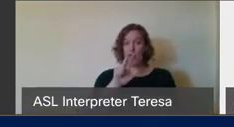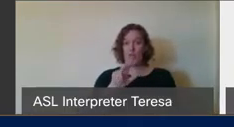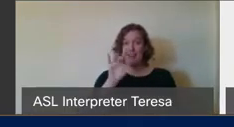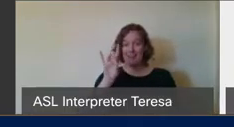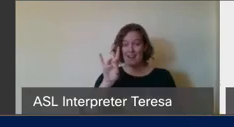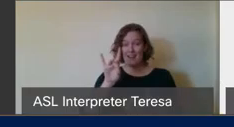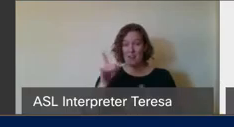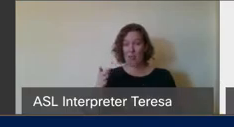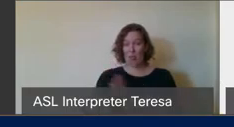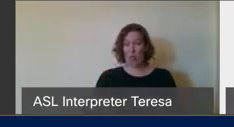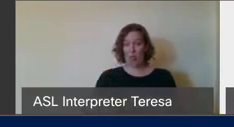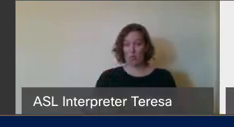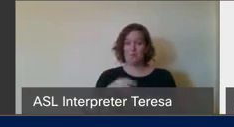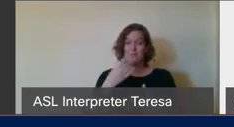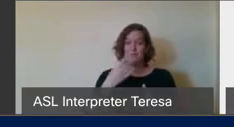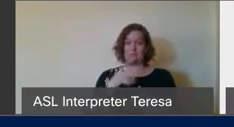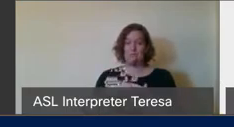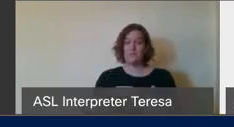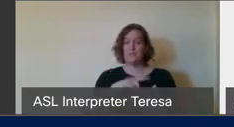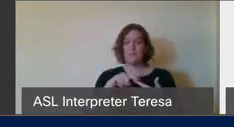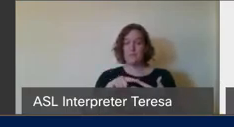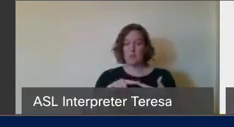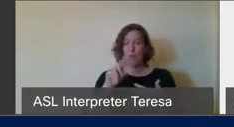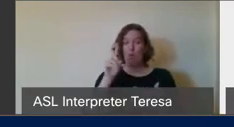1,338 were closed in FY18.